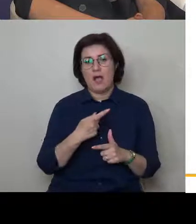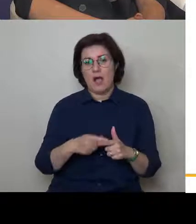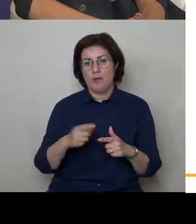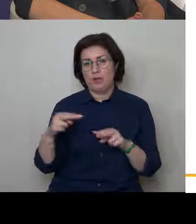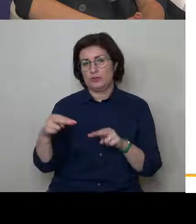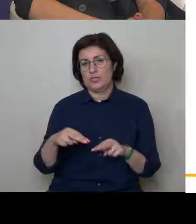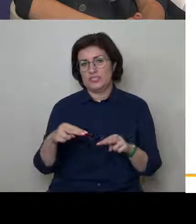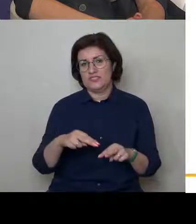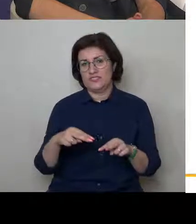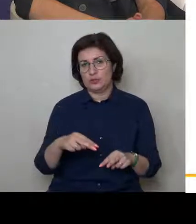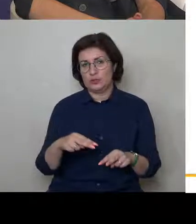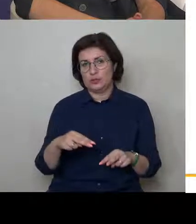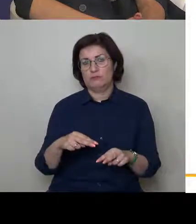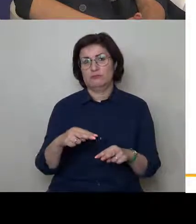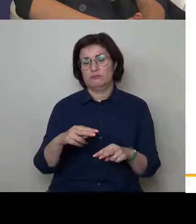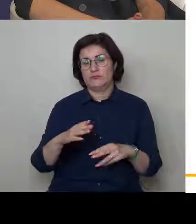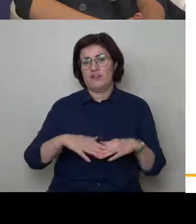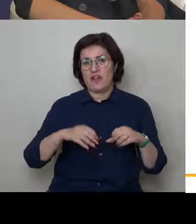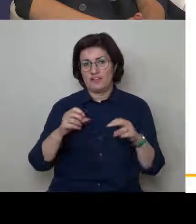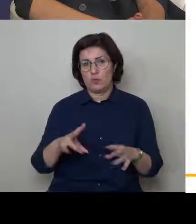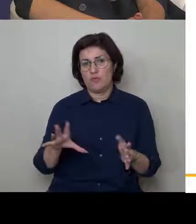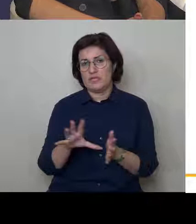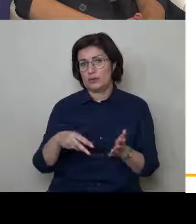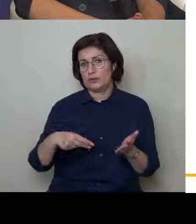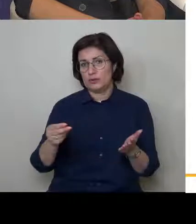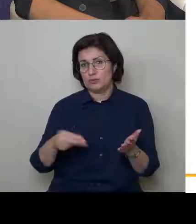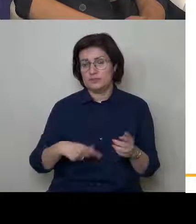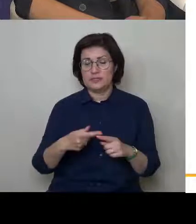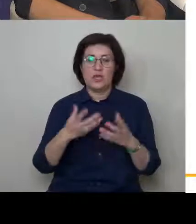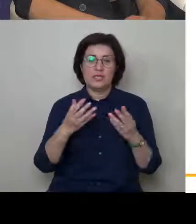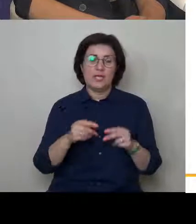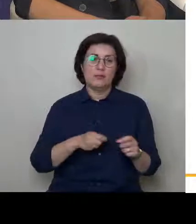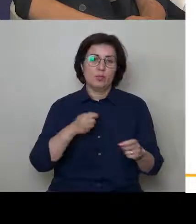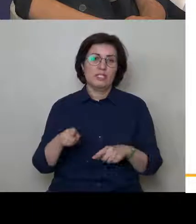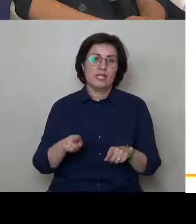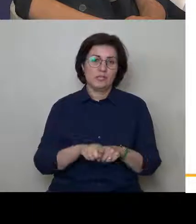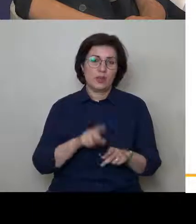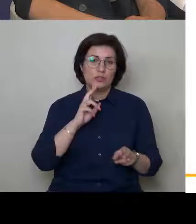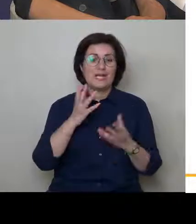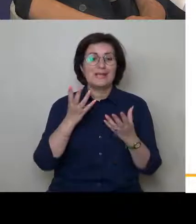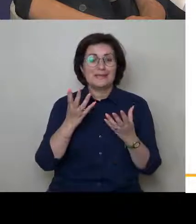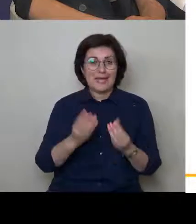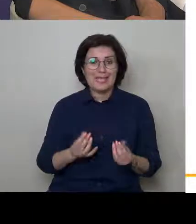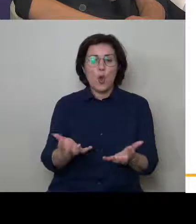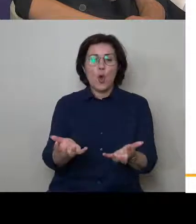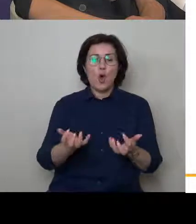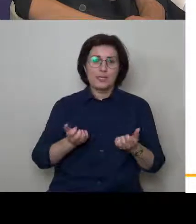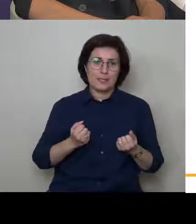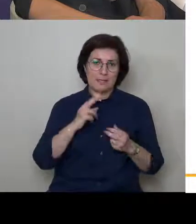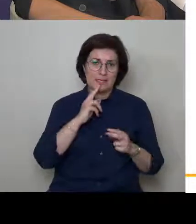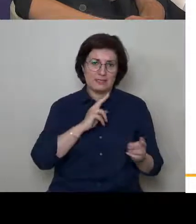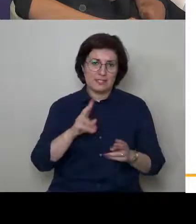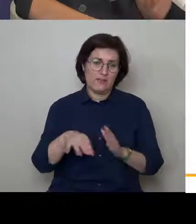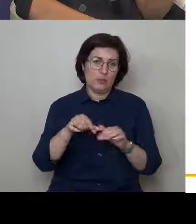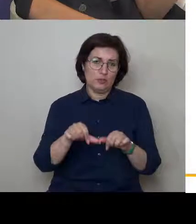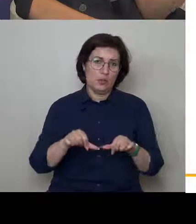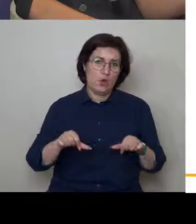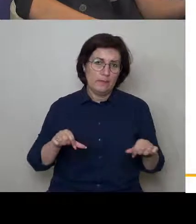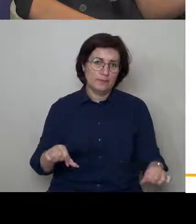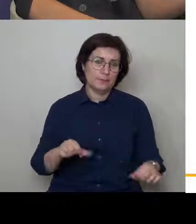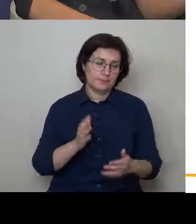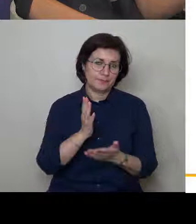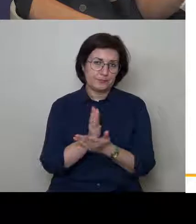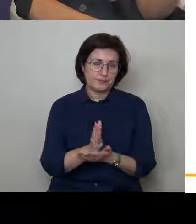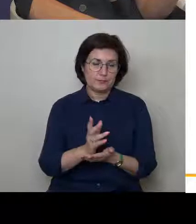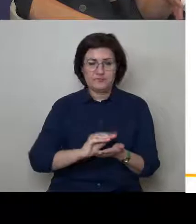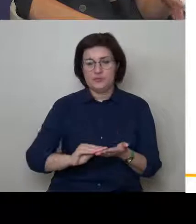paper, or to be authorized with a qualified electronic signature. In that case, the day when the election